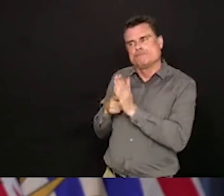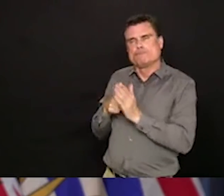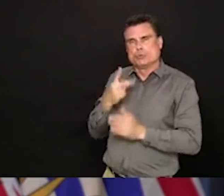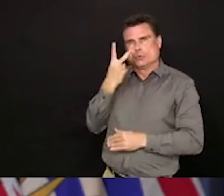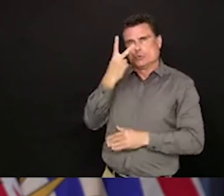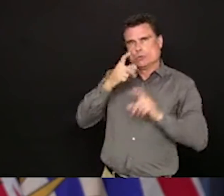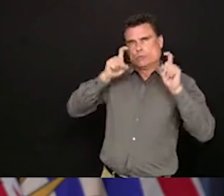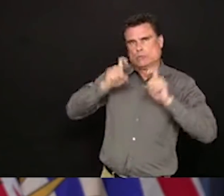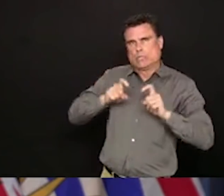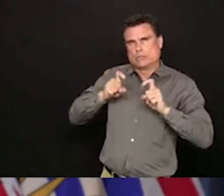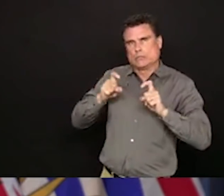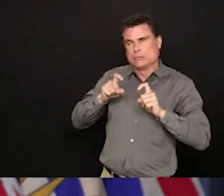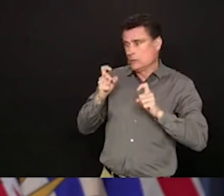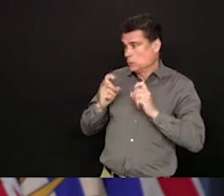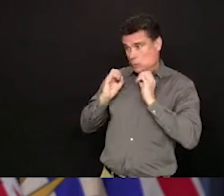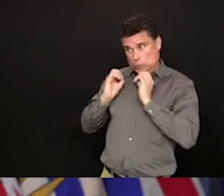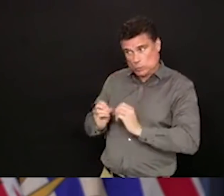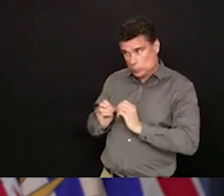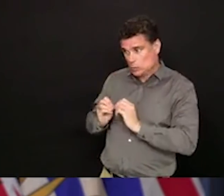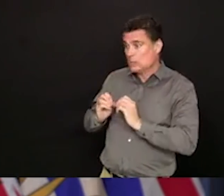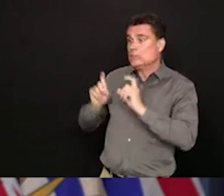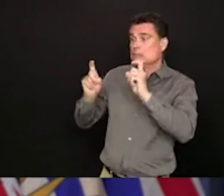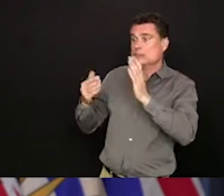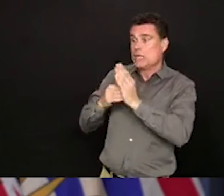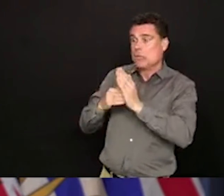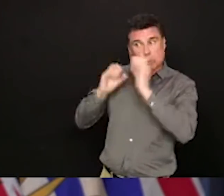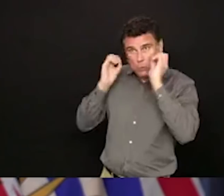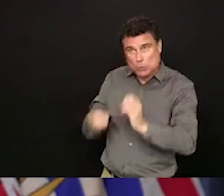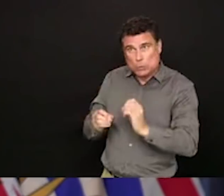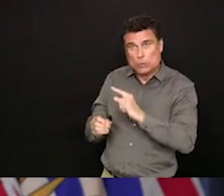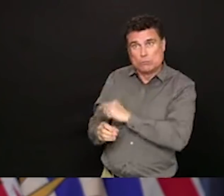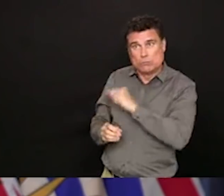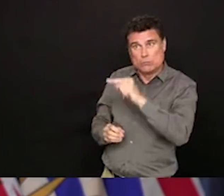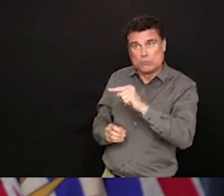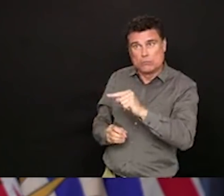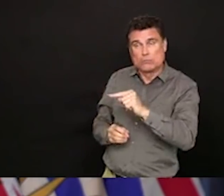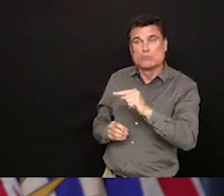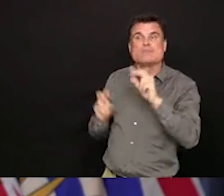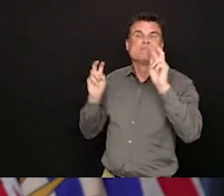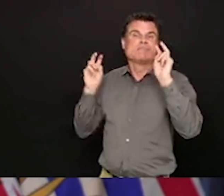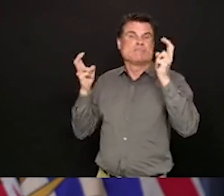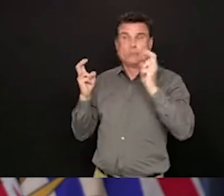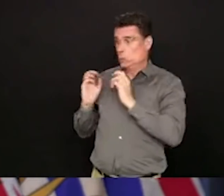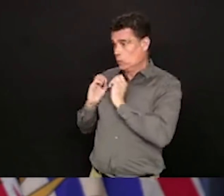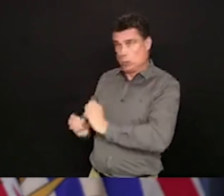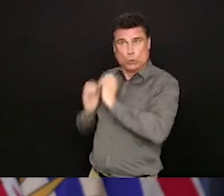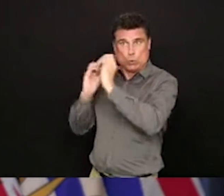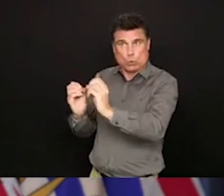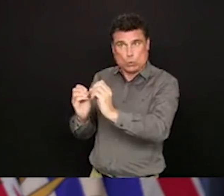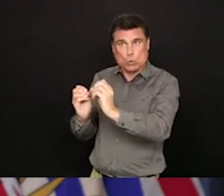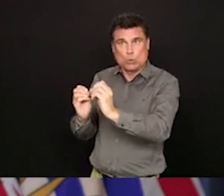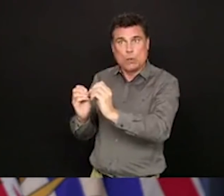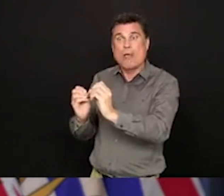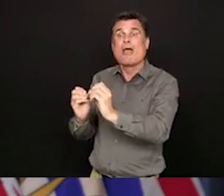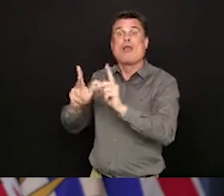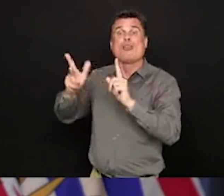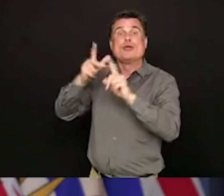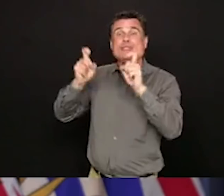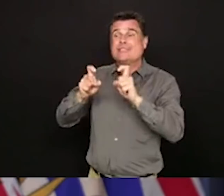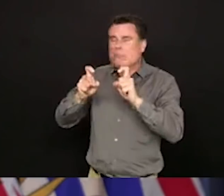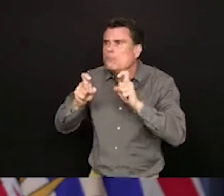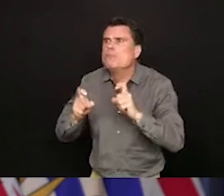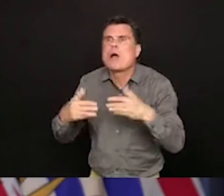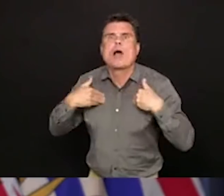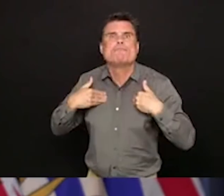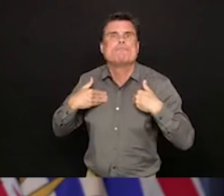on for some time. We now know that it's very unlikely that they will shed virus that could infect